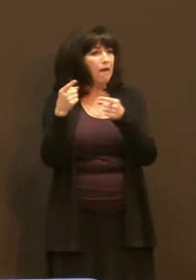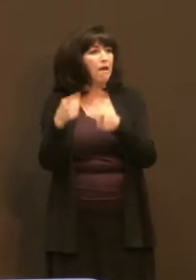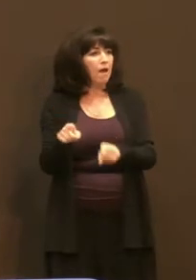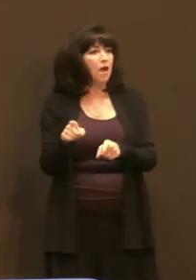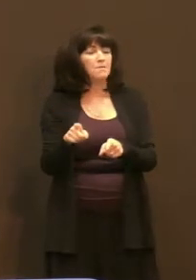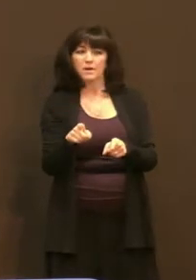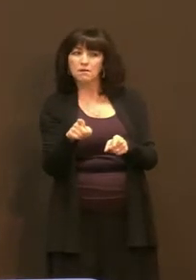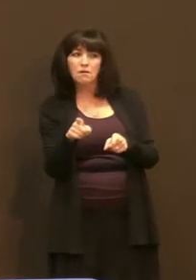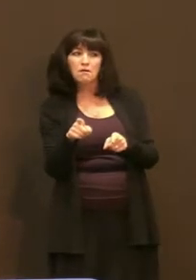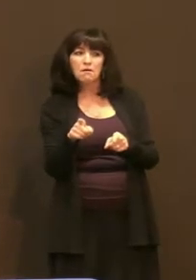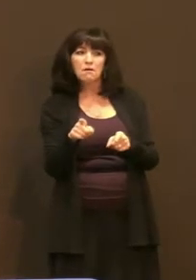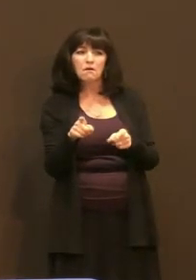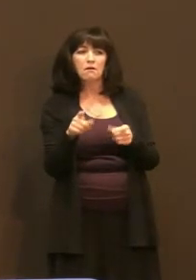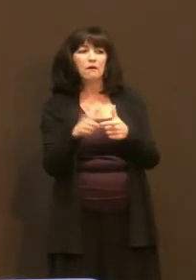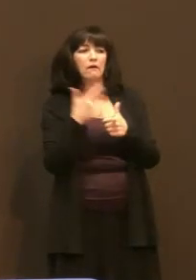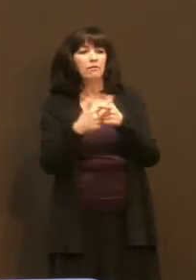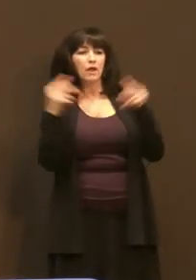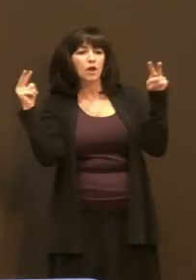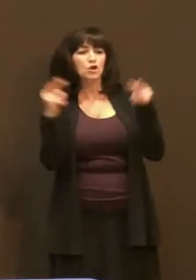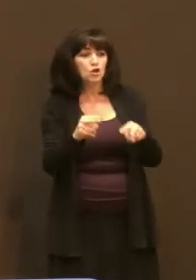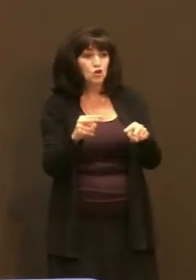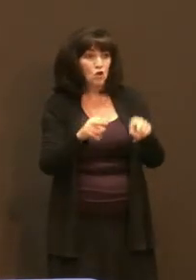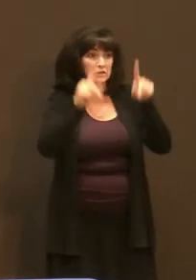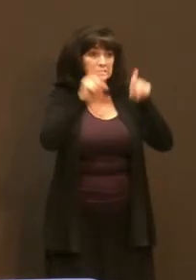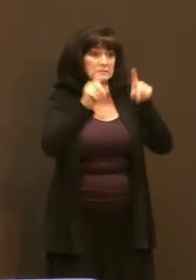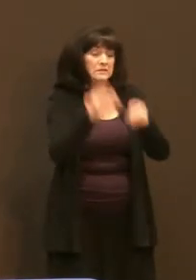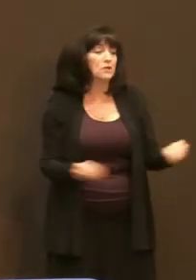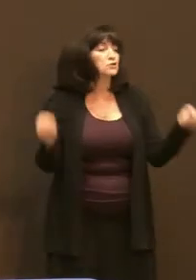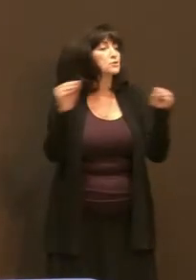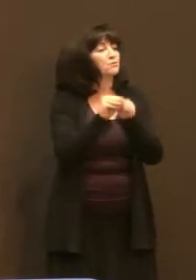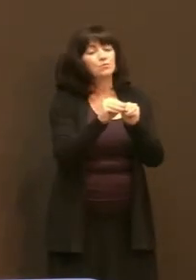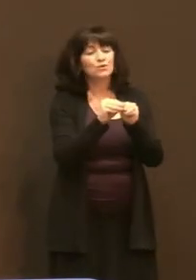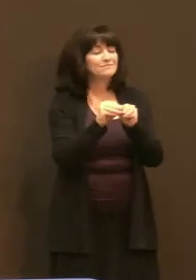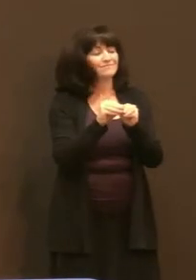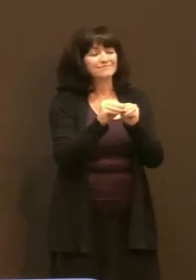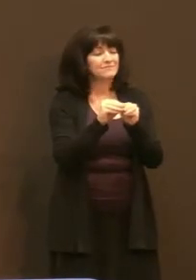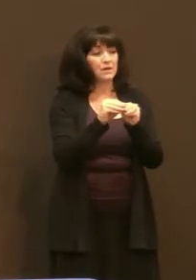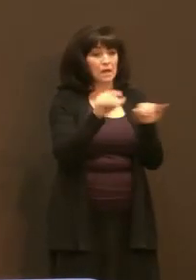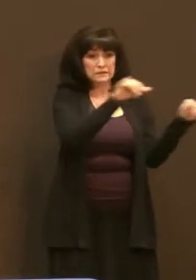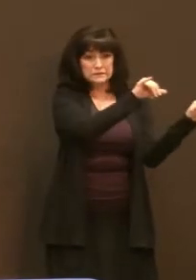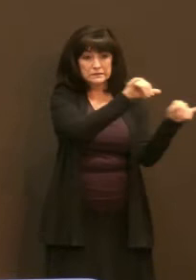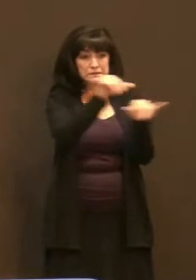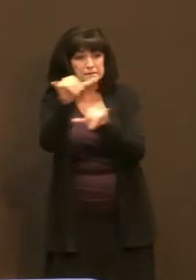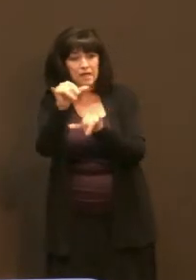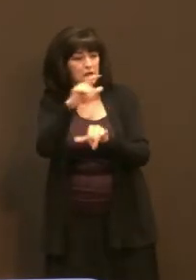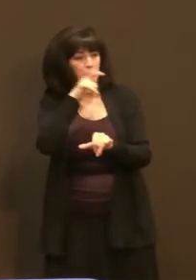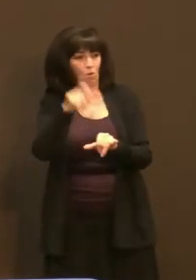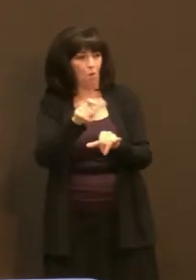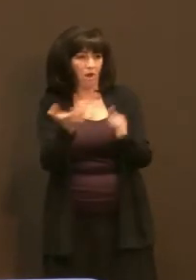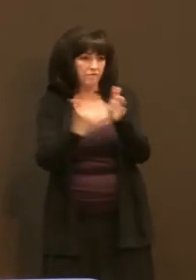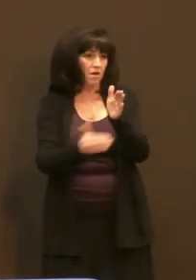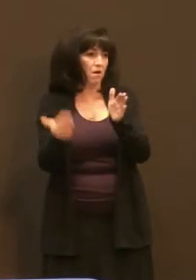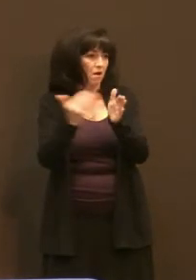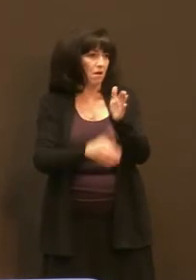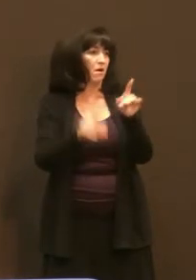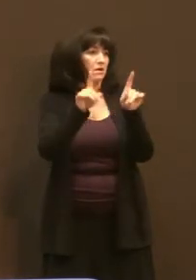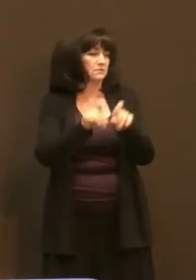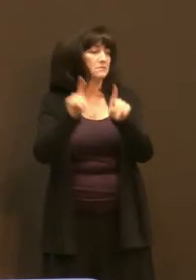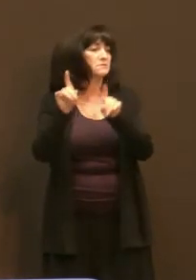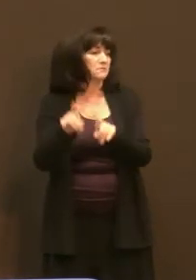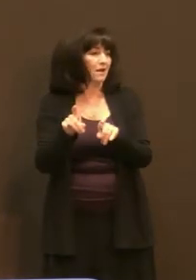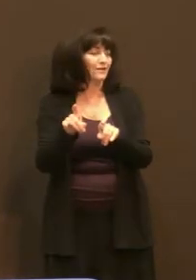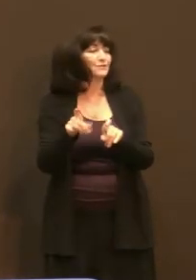to test everyone who has the same symptoms because you know what you're dealing with. And so there were some